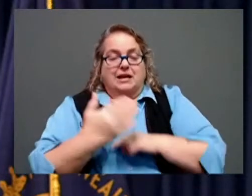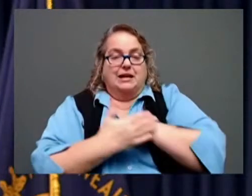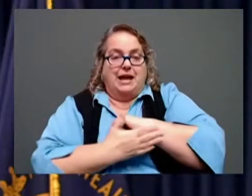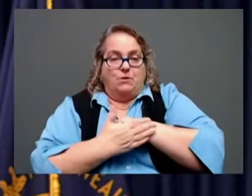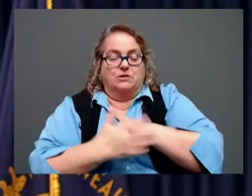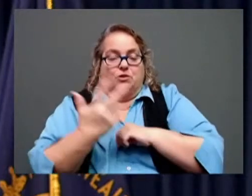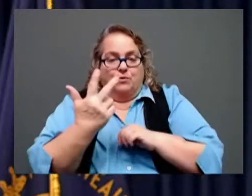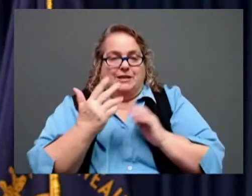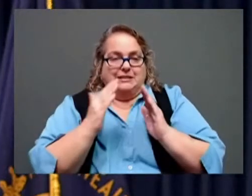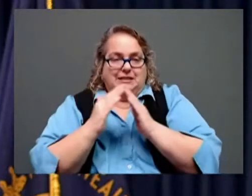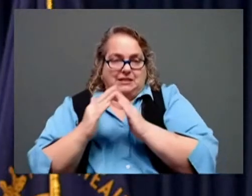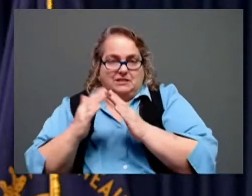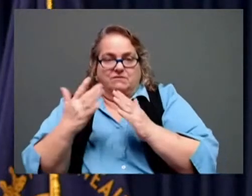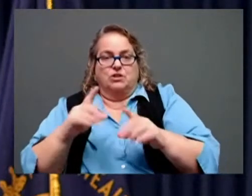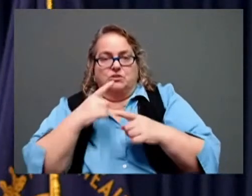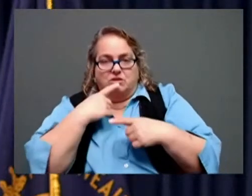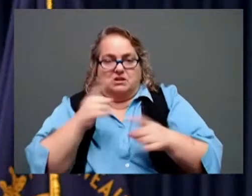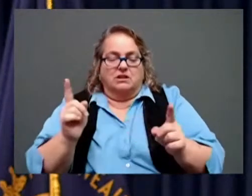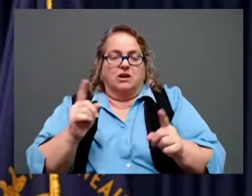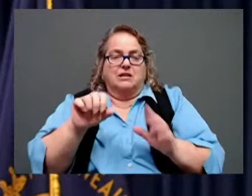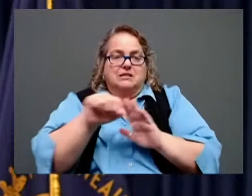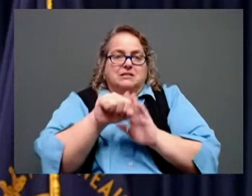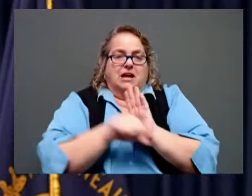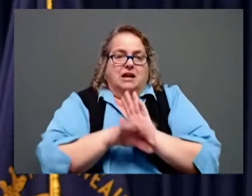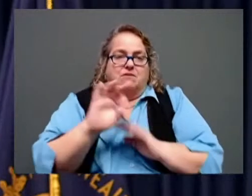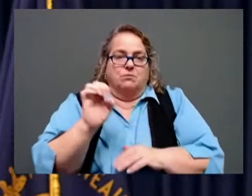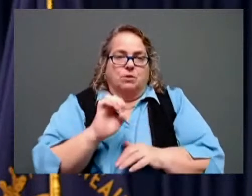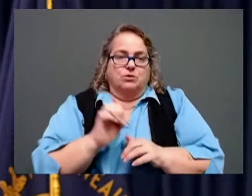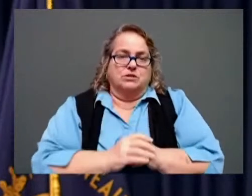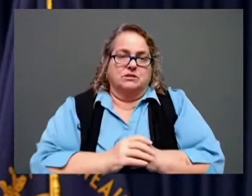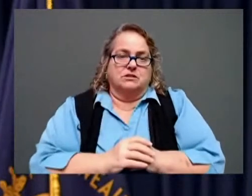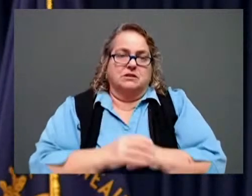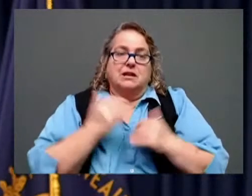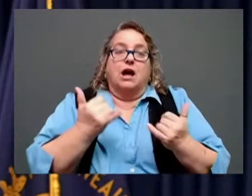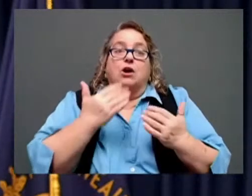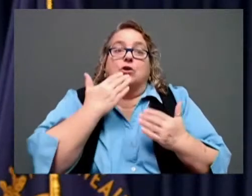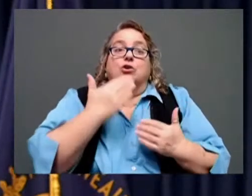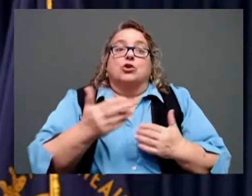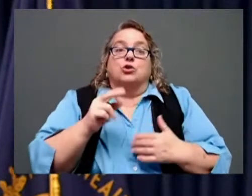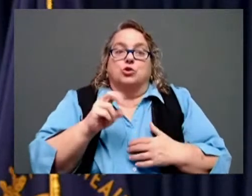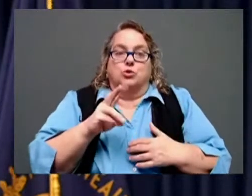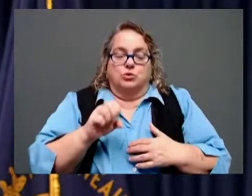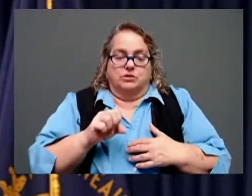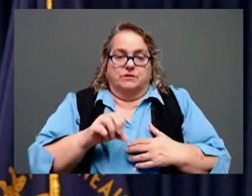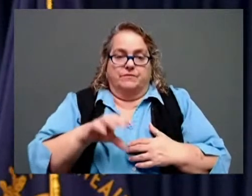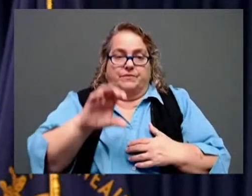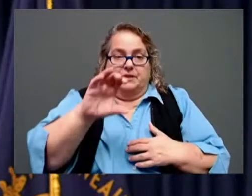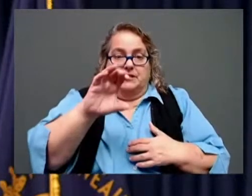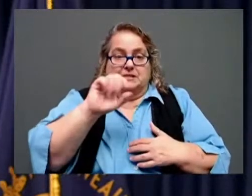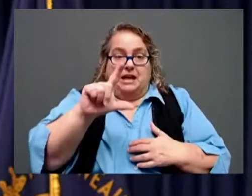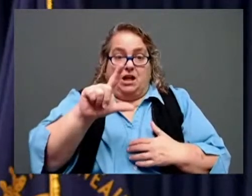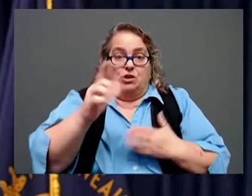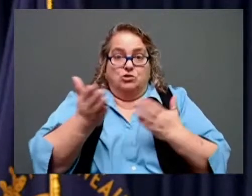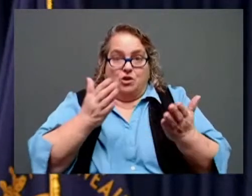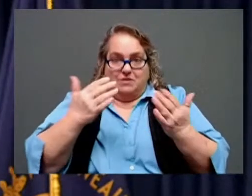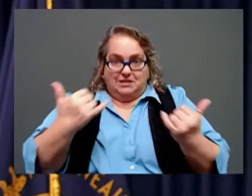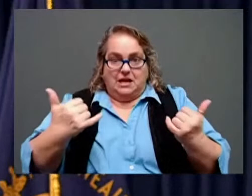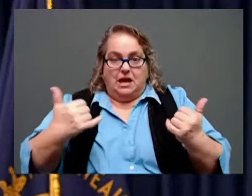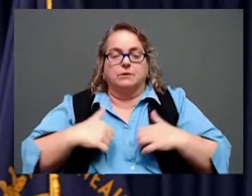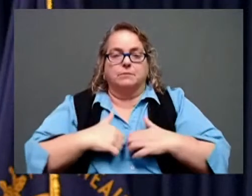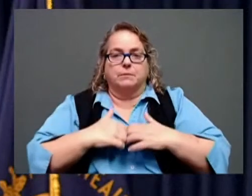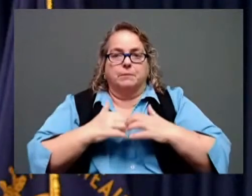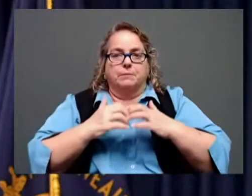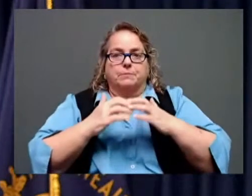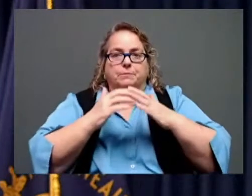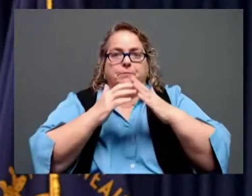of emergency. How about some good news? Cell service is getting back up. Absolutely critical in response to a disaster. Helps